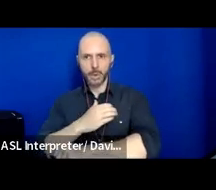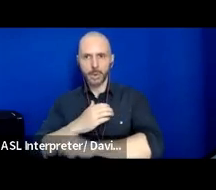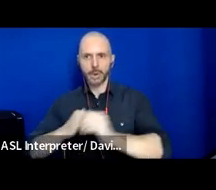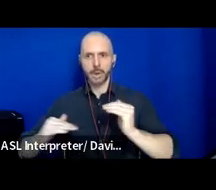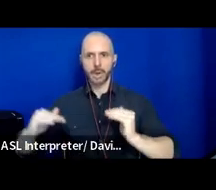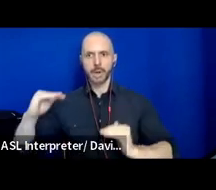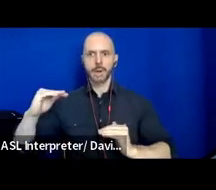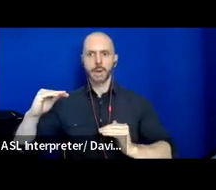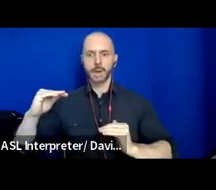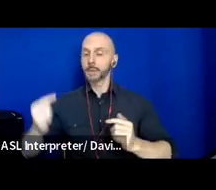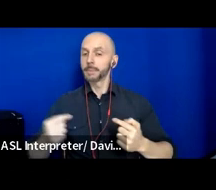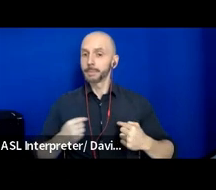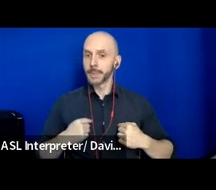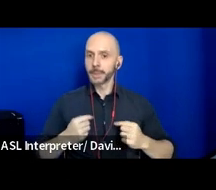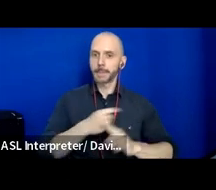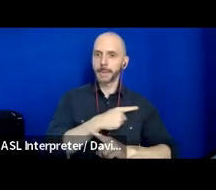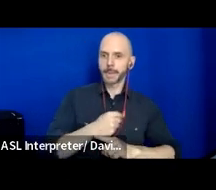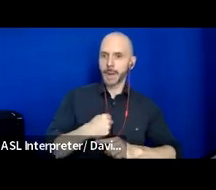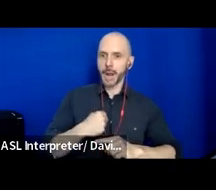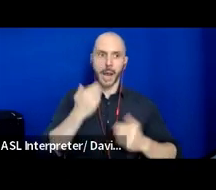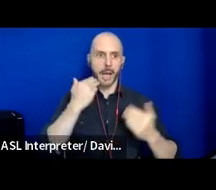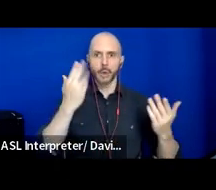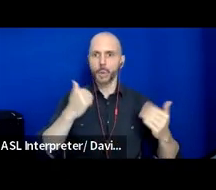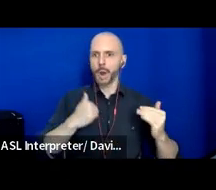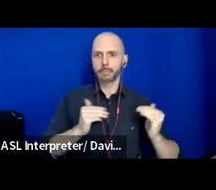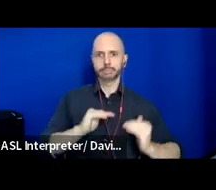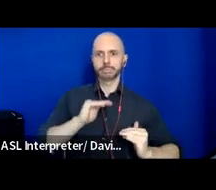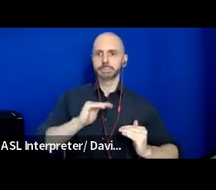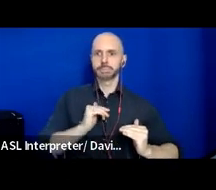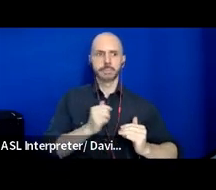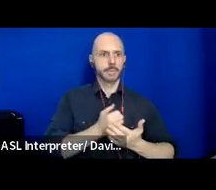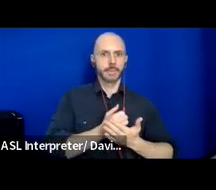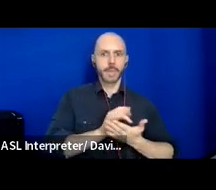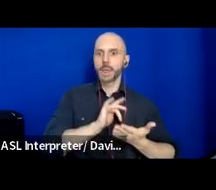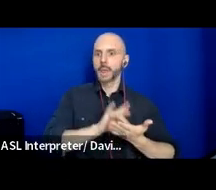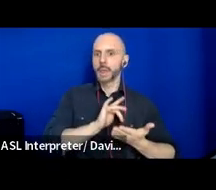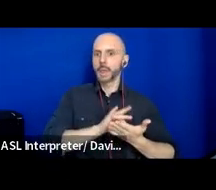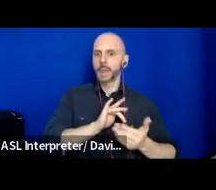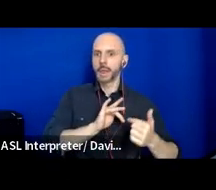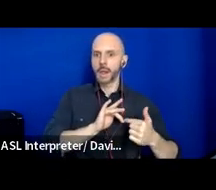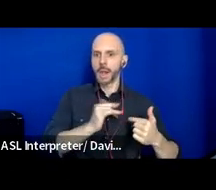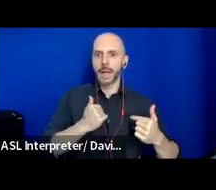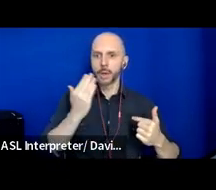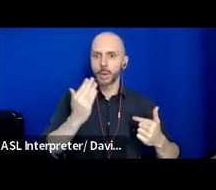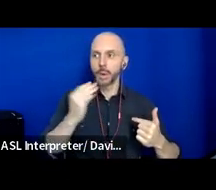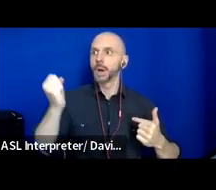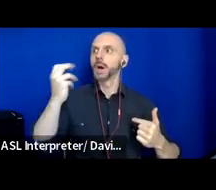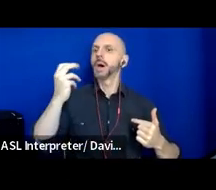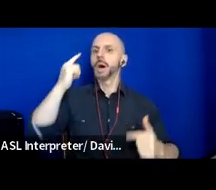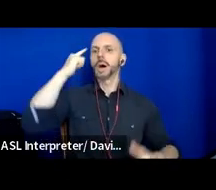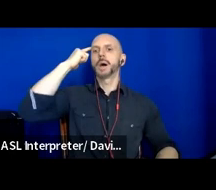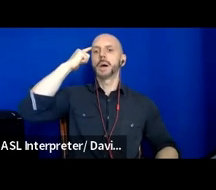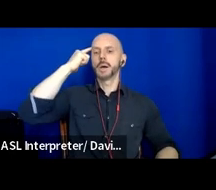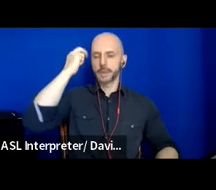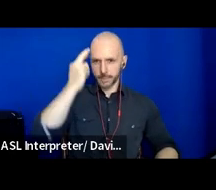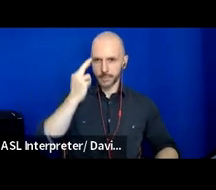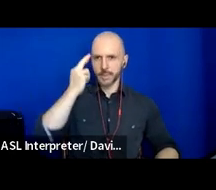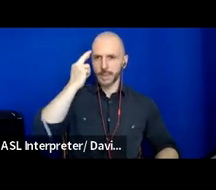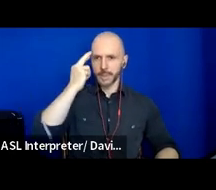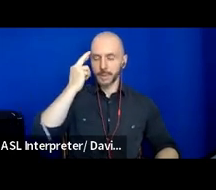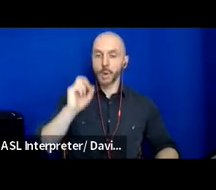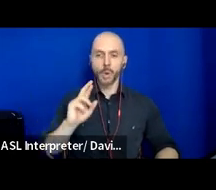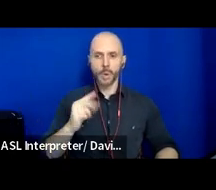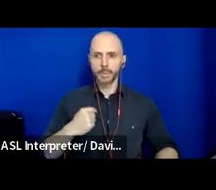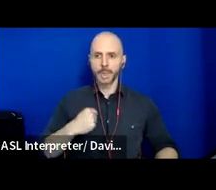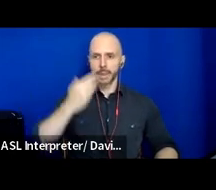know it, right? Or I've also lived with certain privileges that I'm not always self-aware as much of how I have those